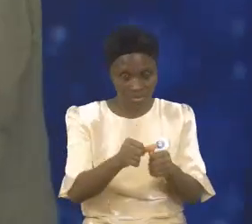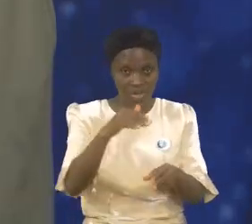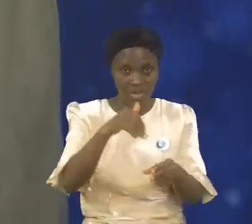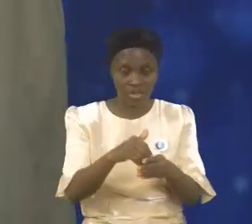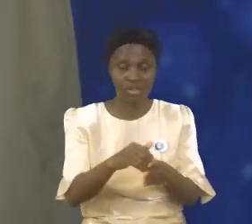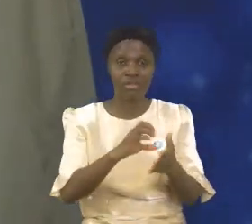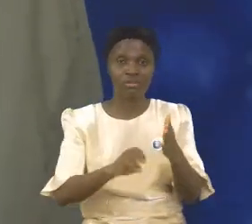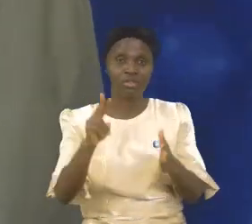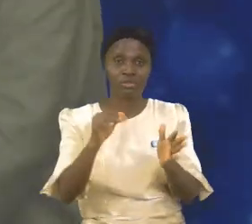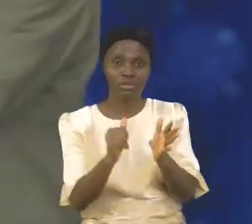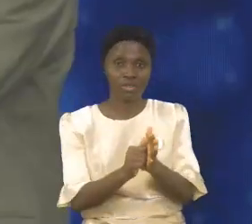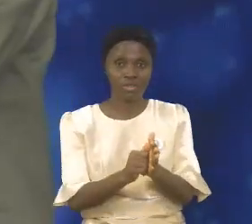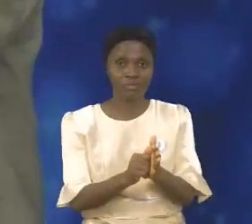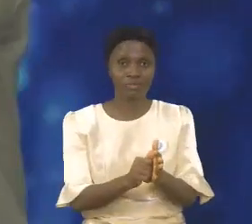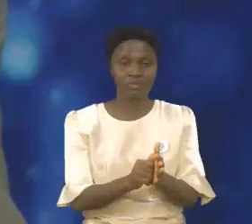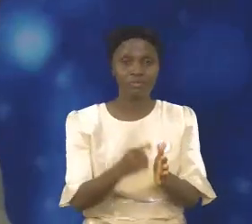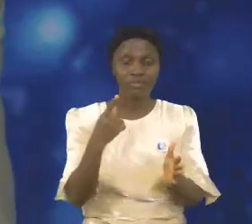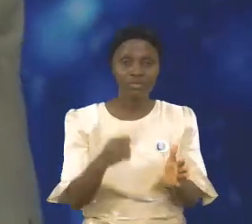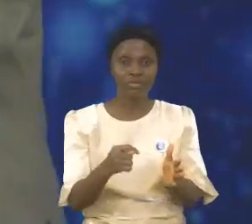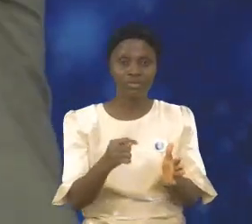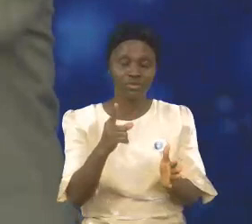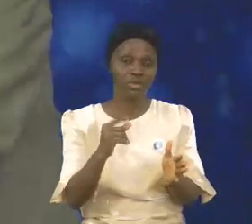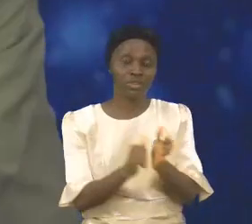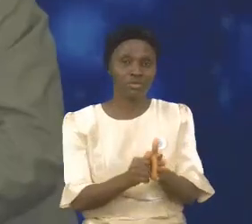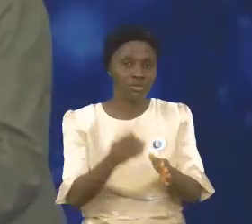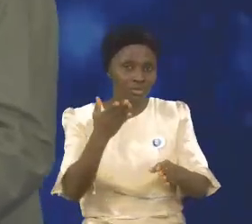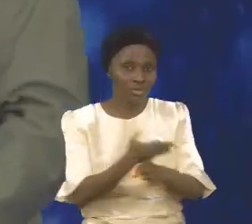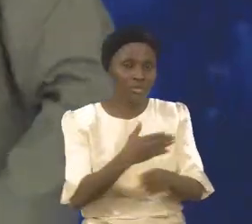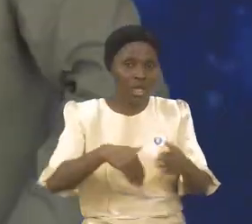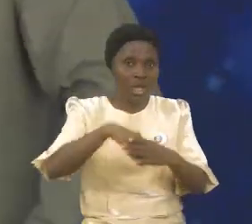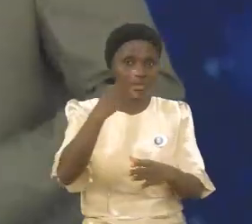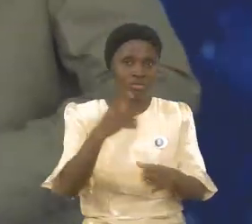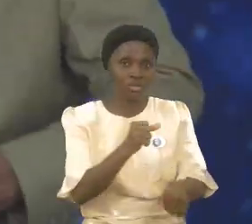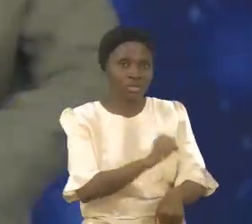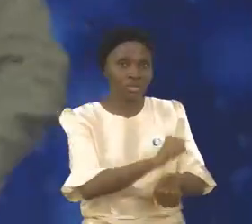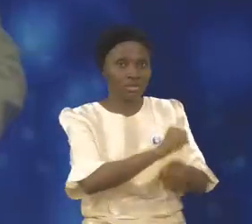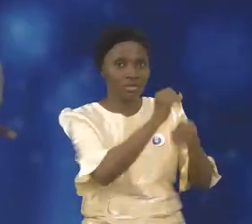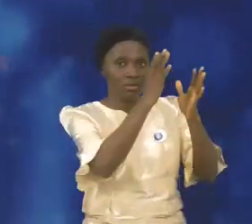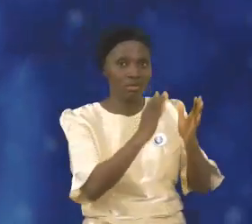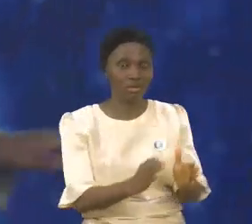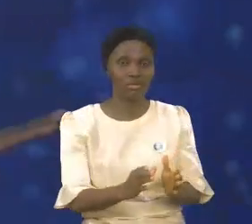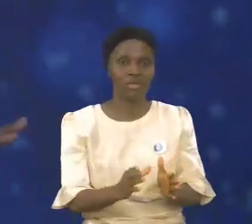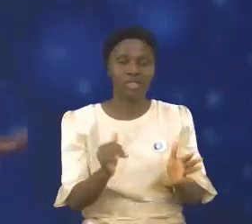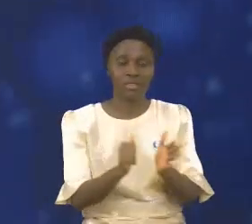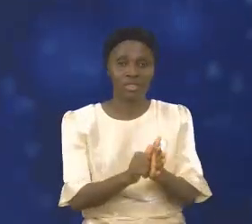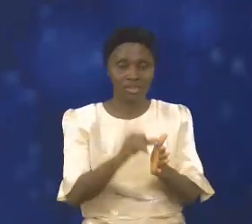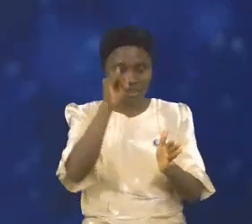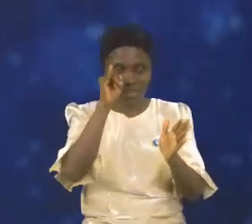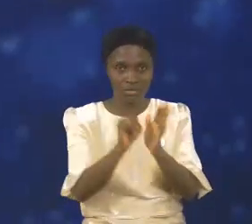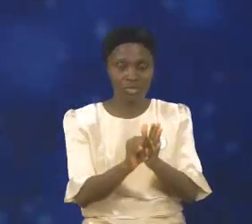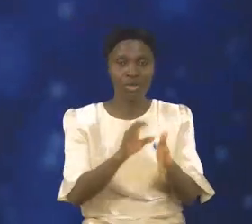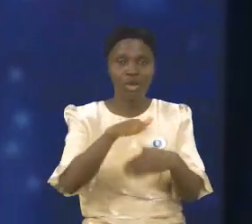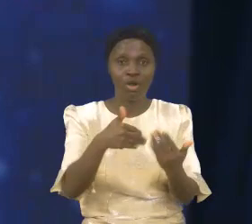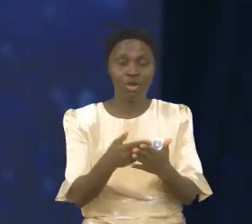was cut out of the mountain and struck that image, all the empires and everything